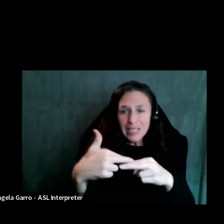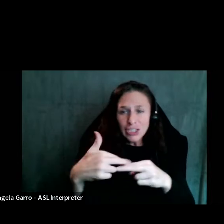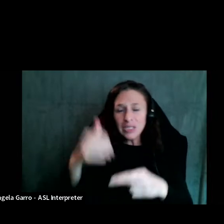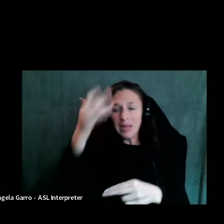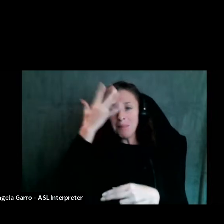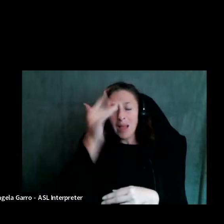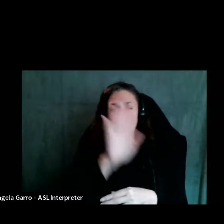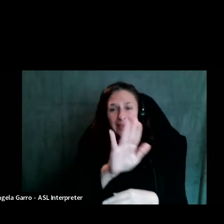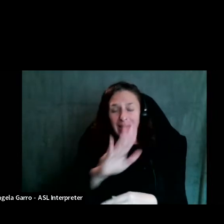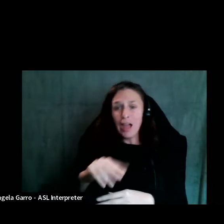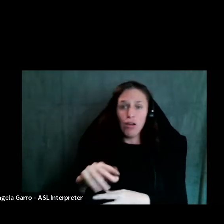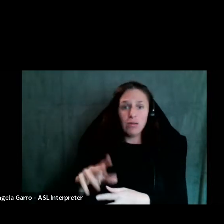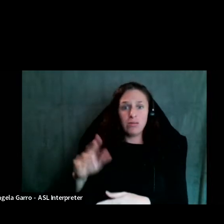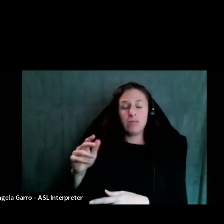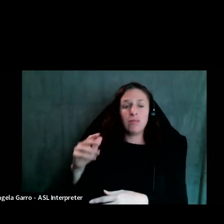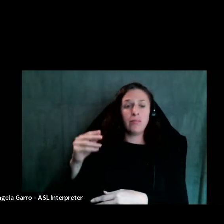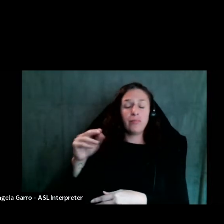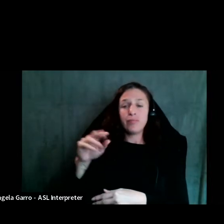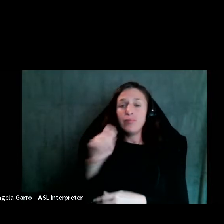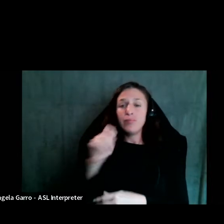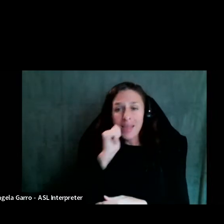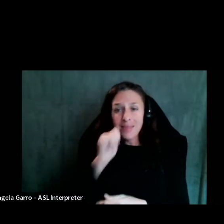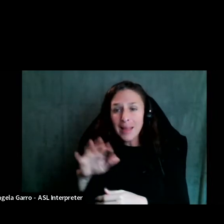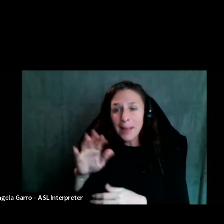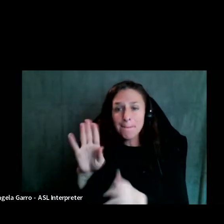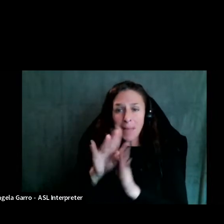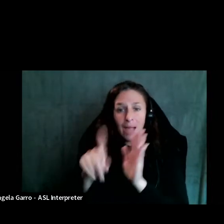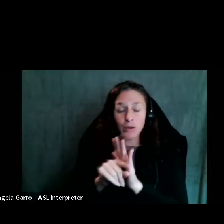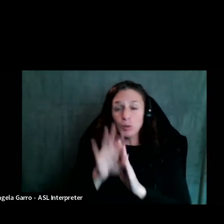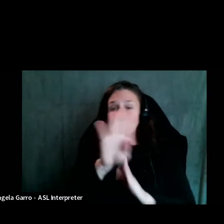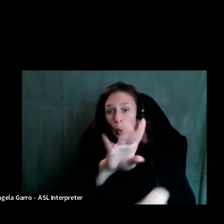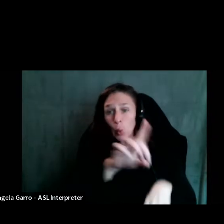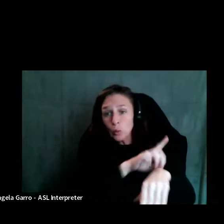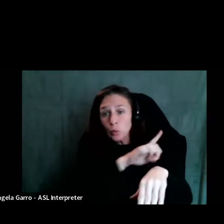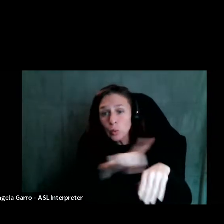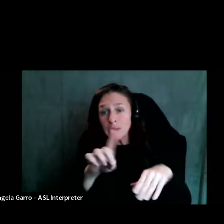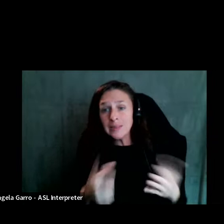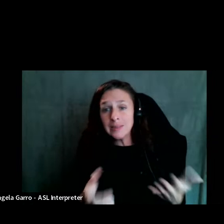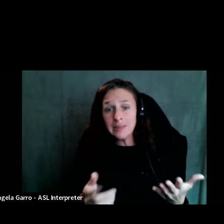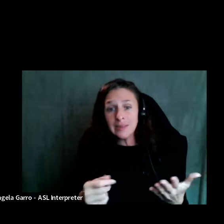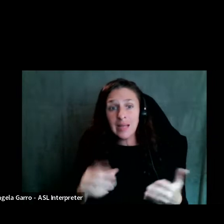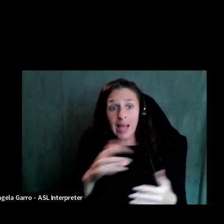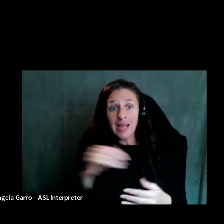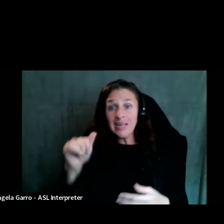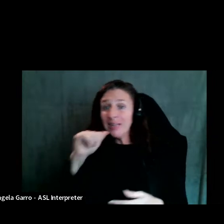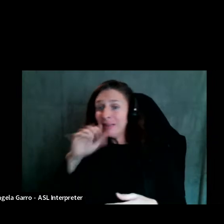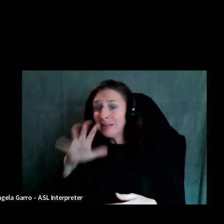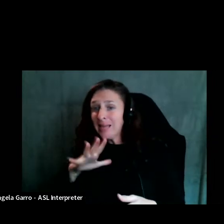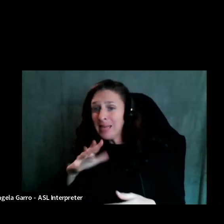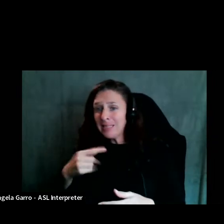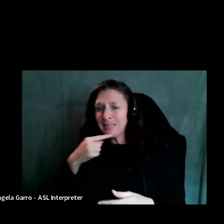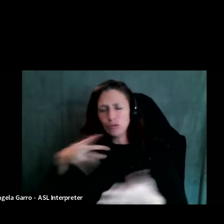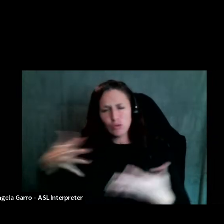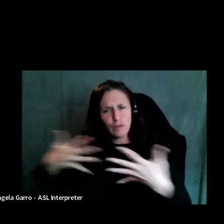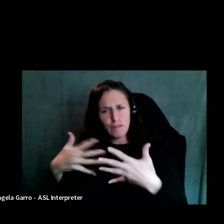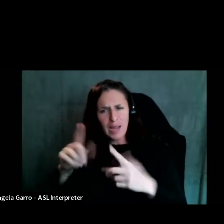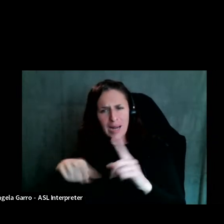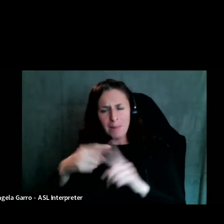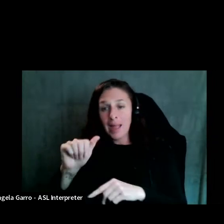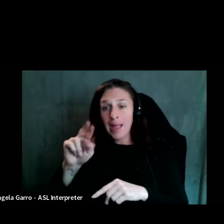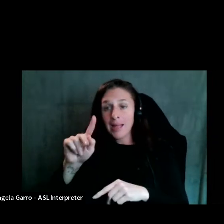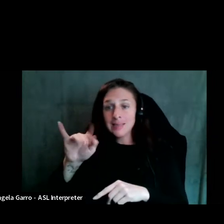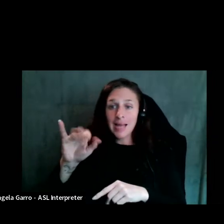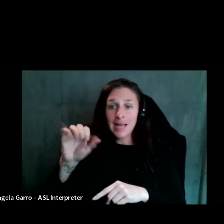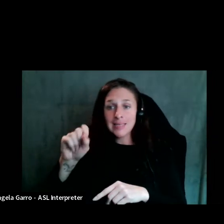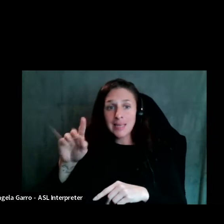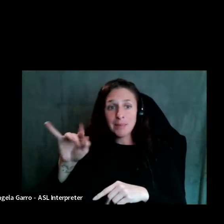background. And it is your duty, as the young lady said, she was afraid about anti-Semitism. Our children